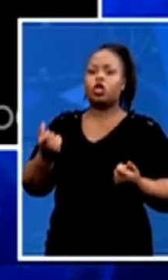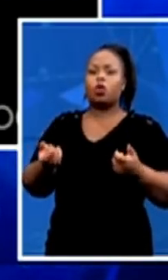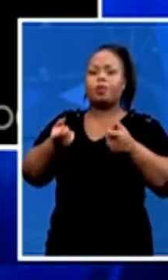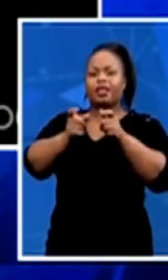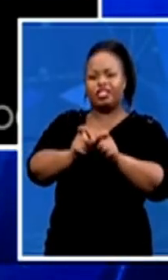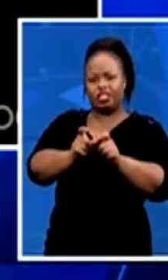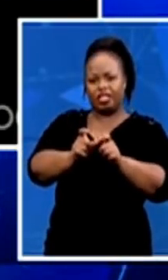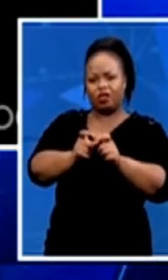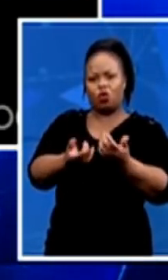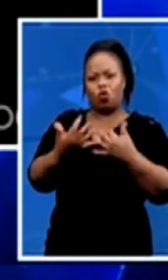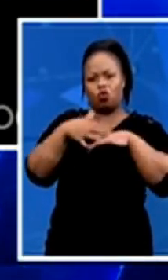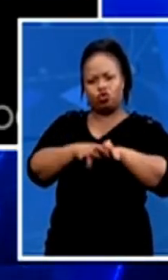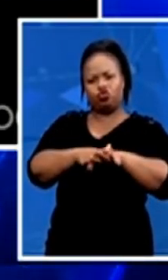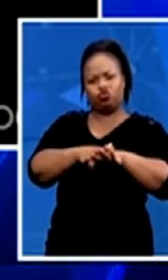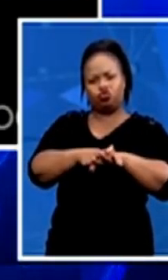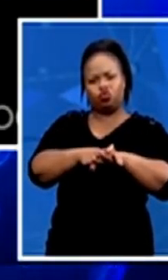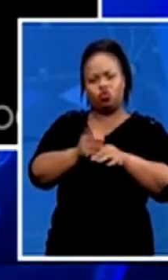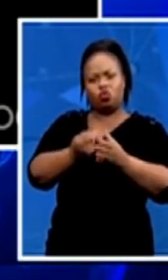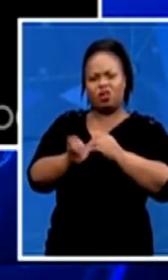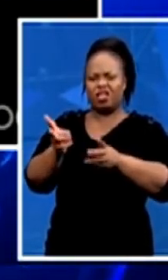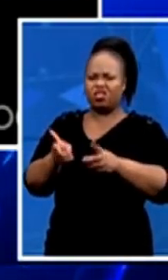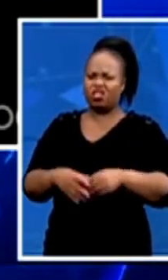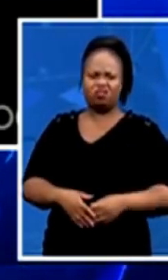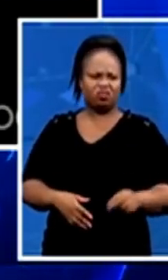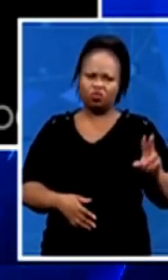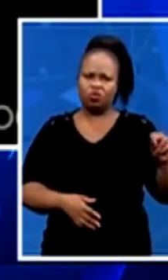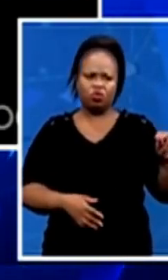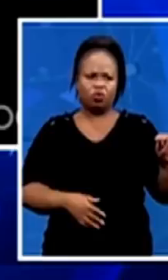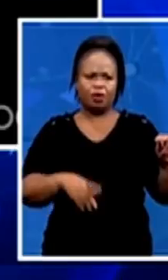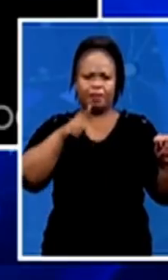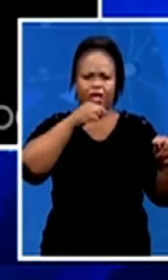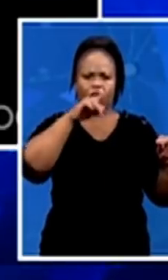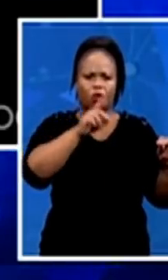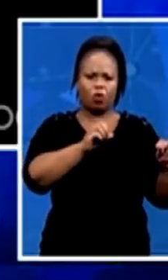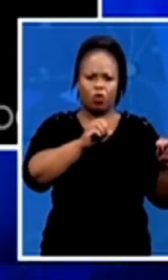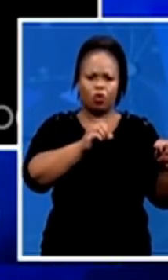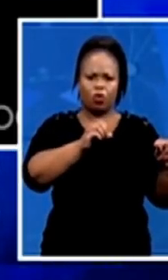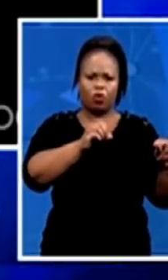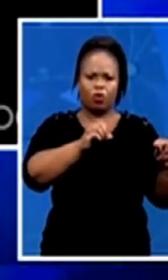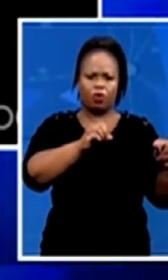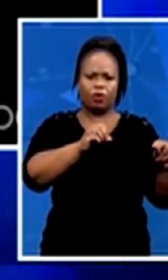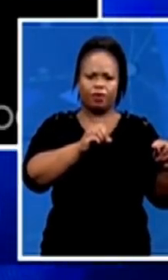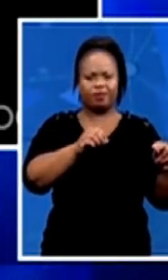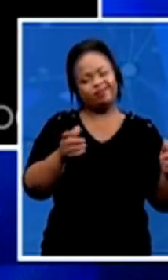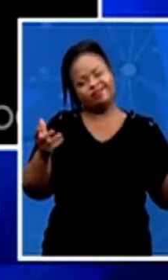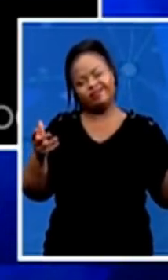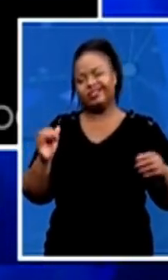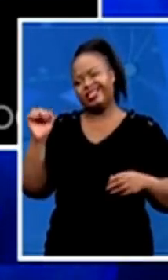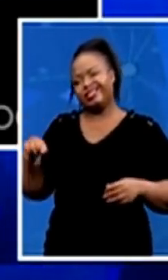then that's in PECO, Mr. Yes. Mr. Well, yes. Mamabolo was Let me just say this